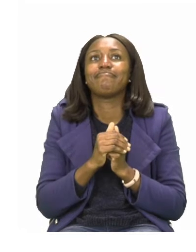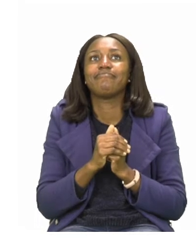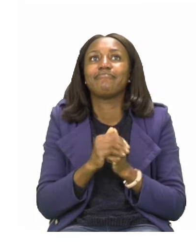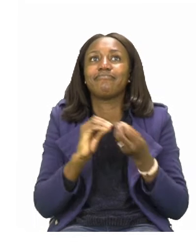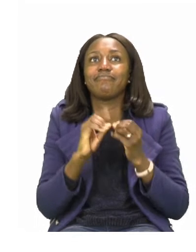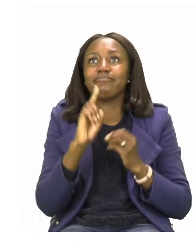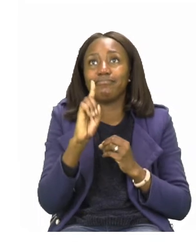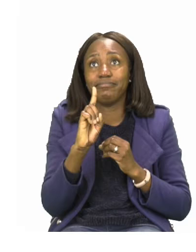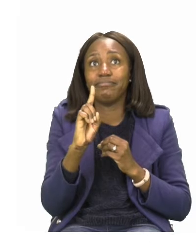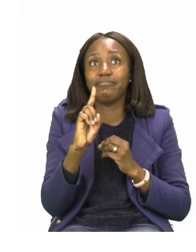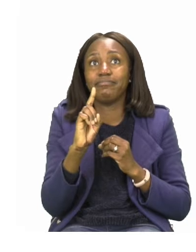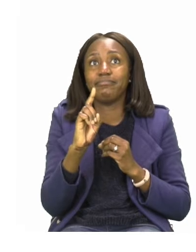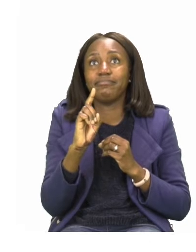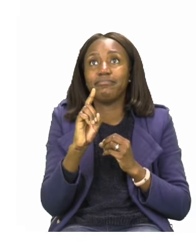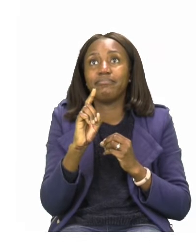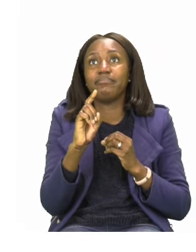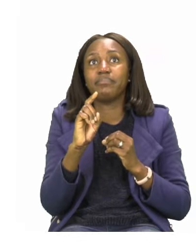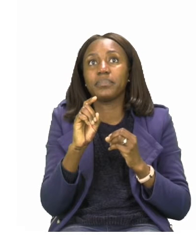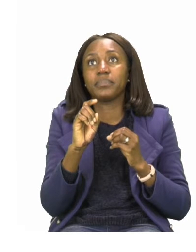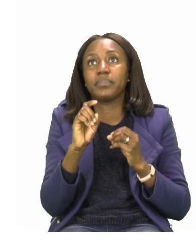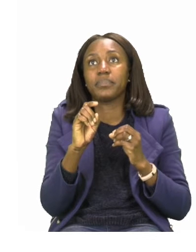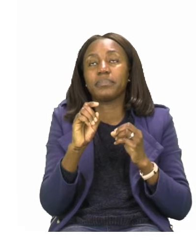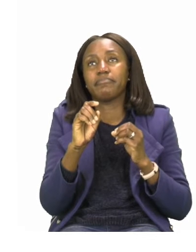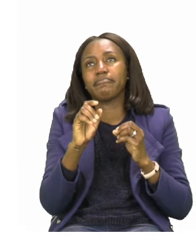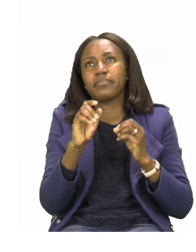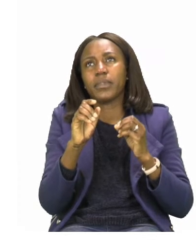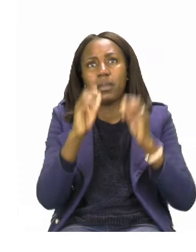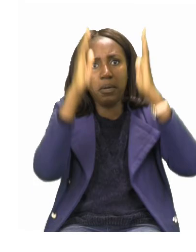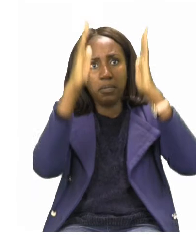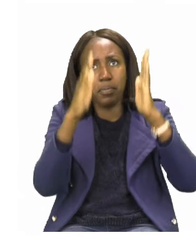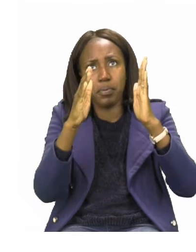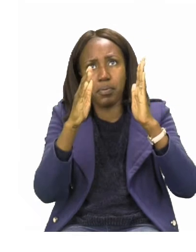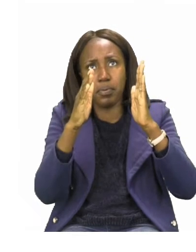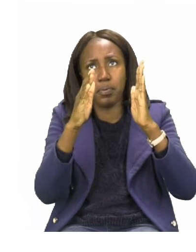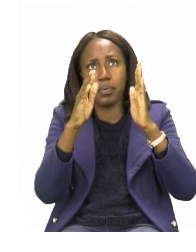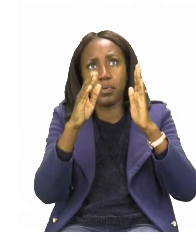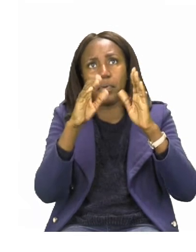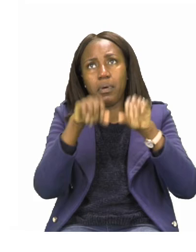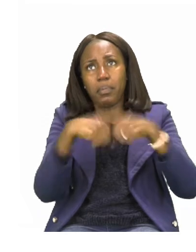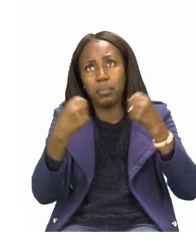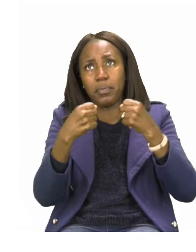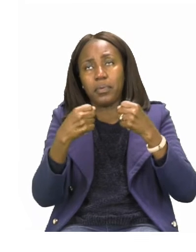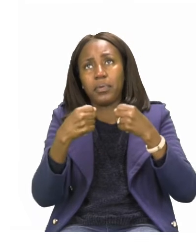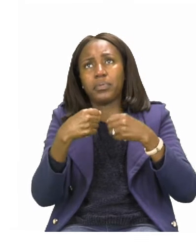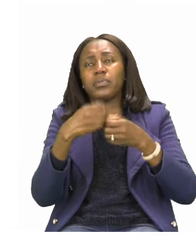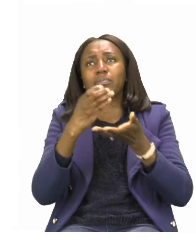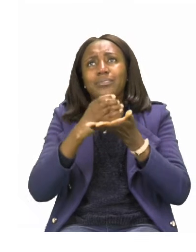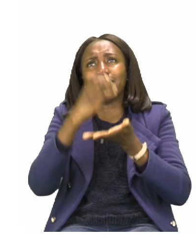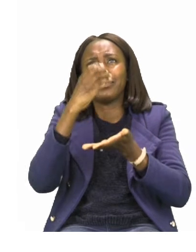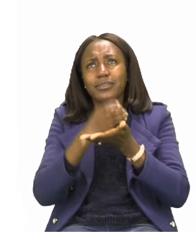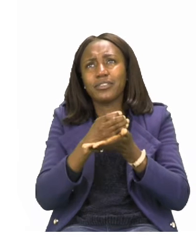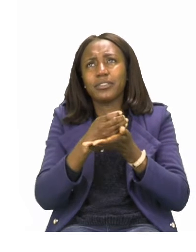1 says, a shelf broke and some ceramic cups and plates broke